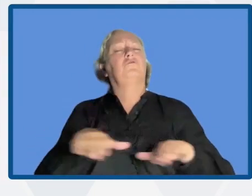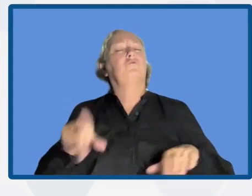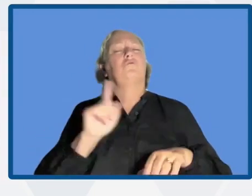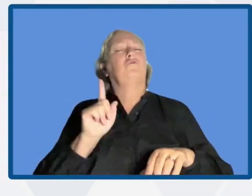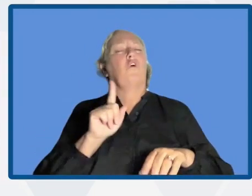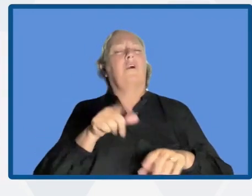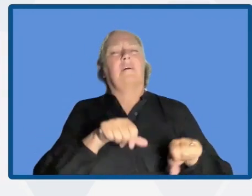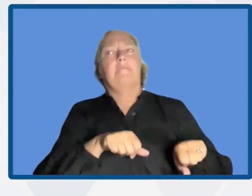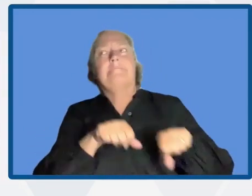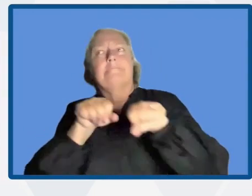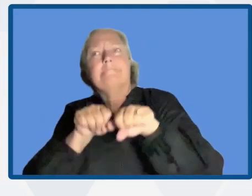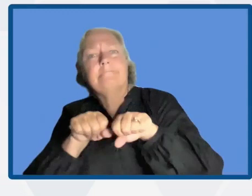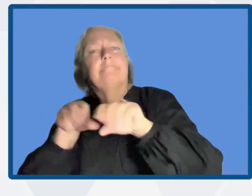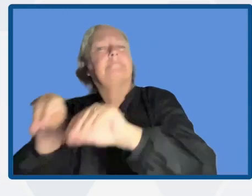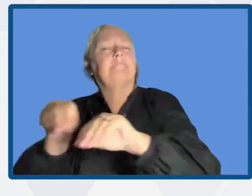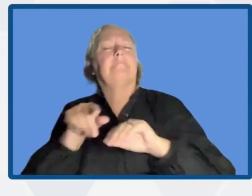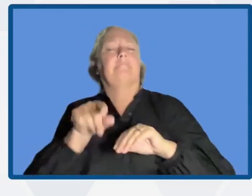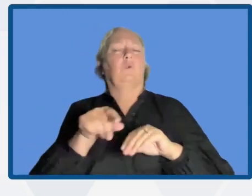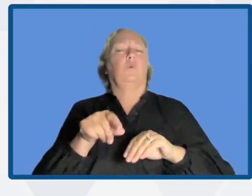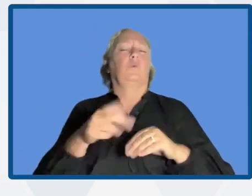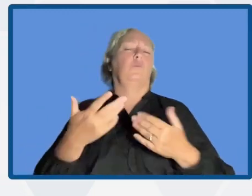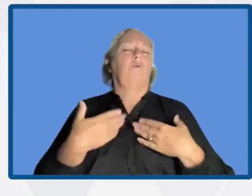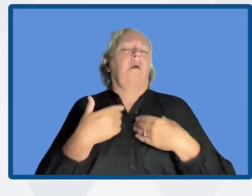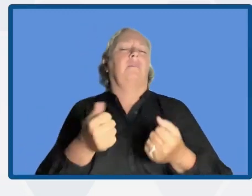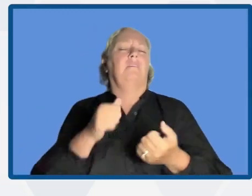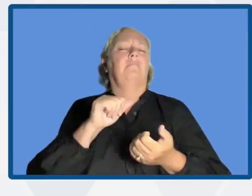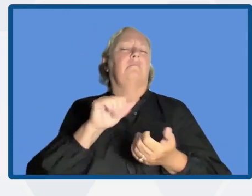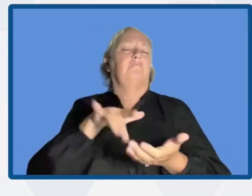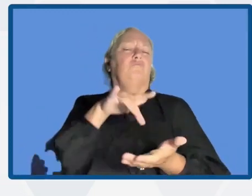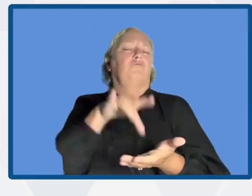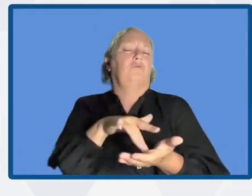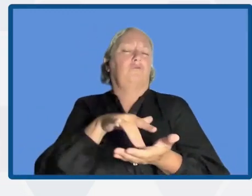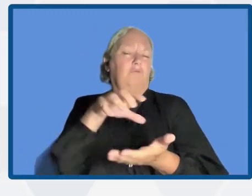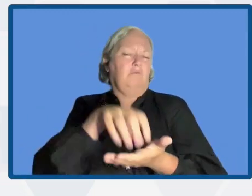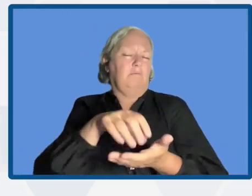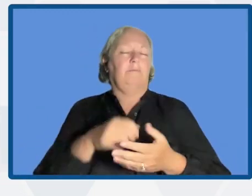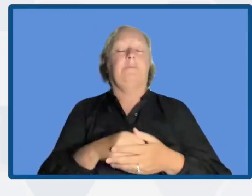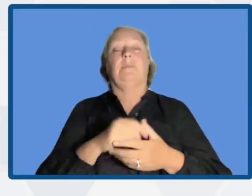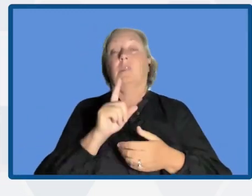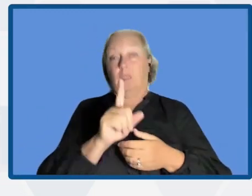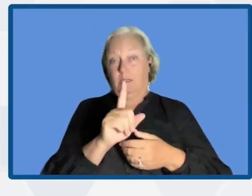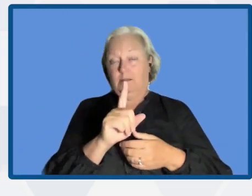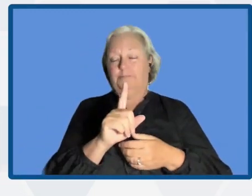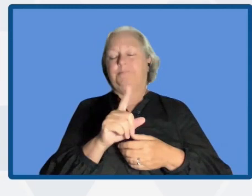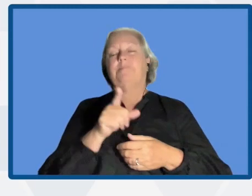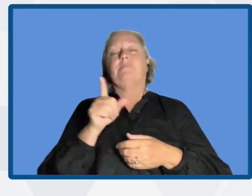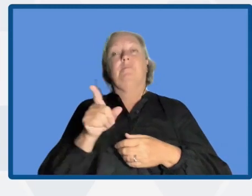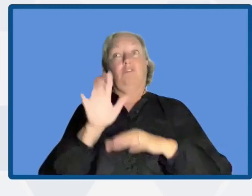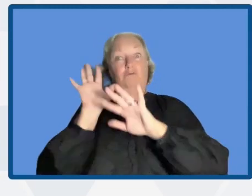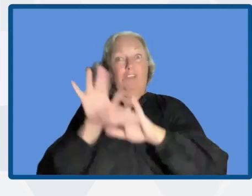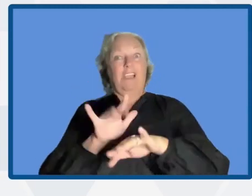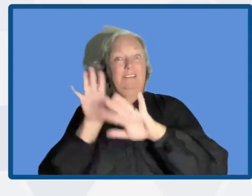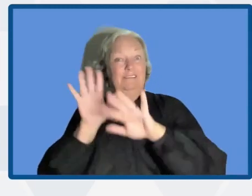centers. So the idea is that when rains exceed